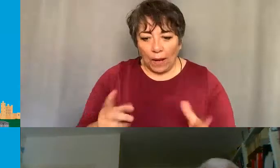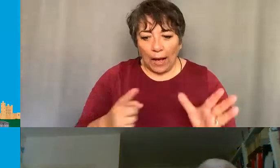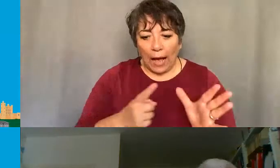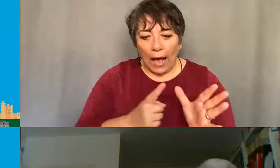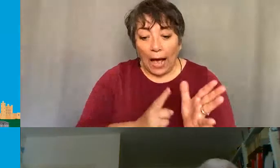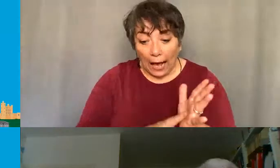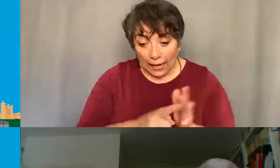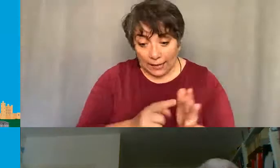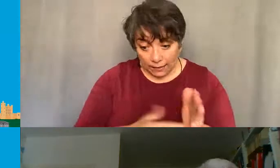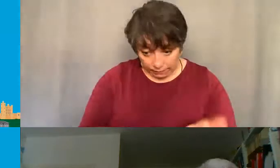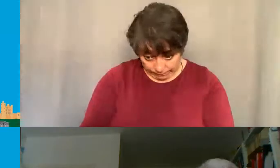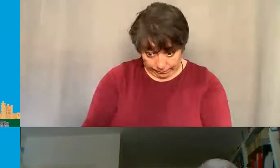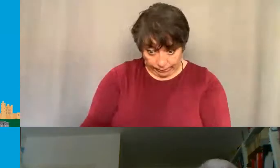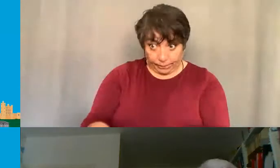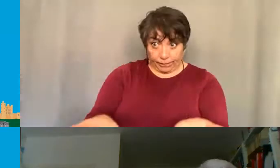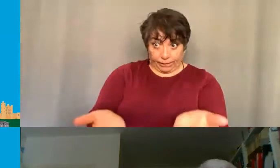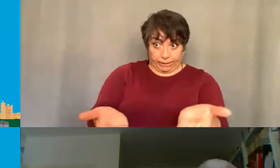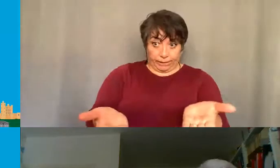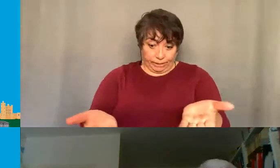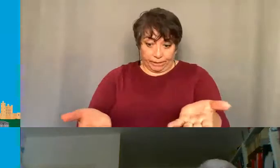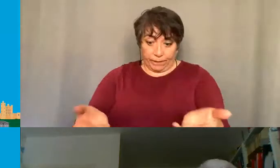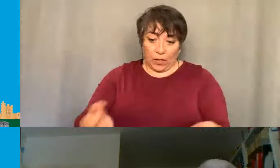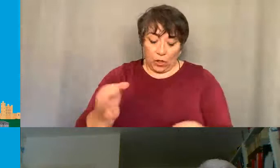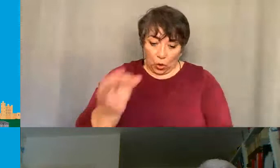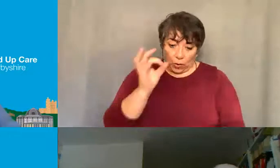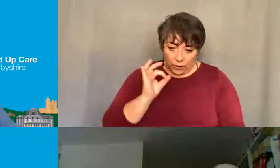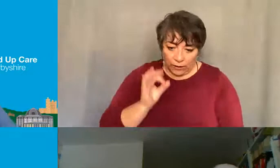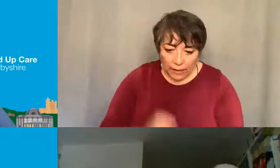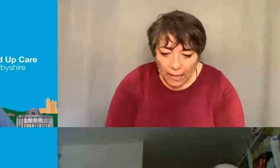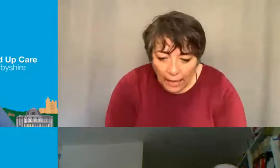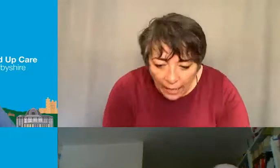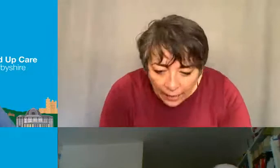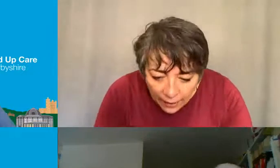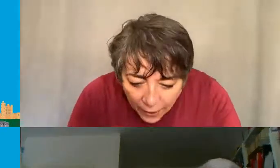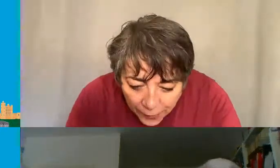I believe Alison wanted to ask a question.